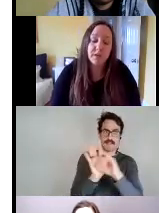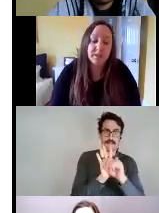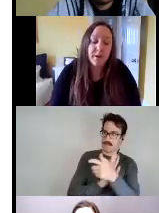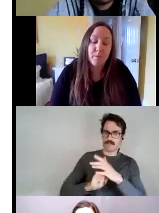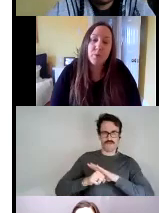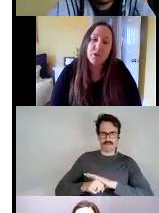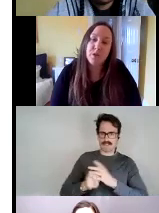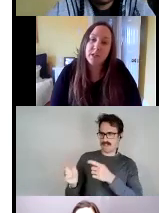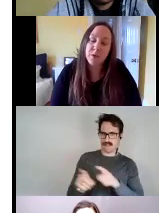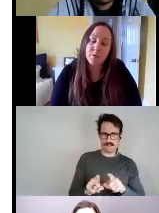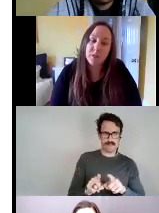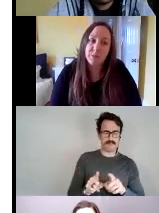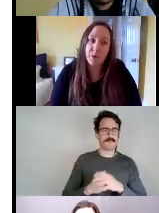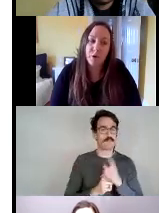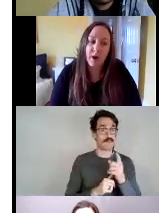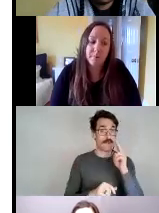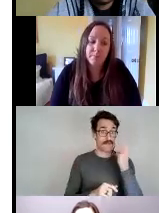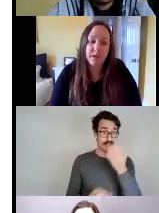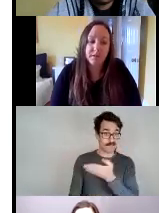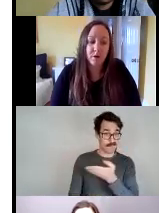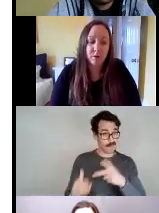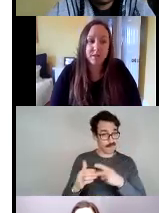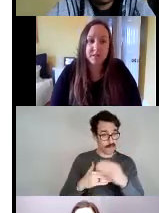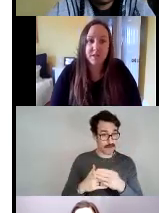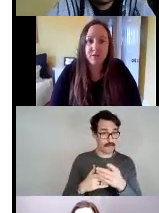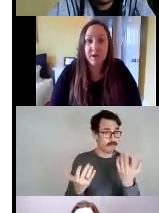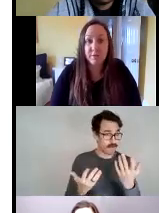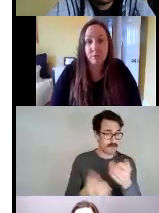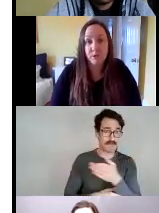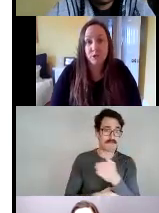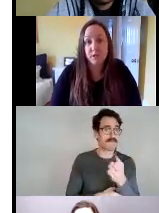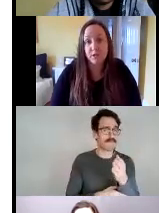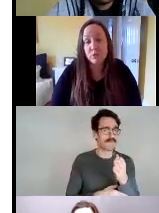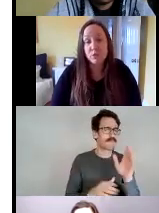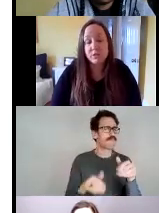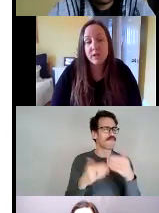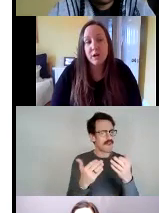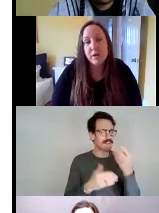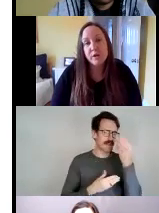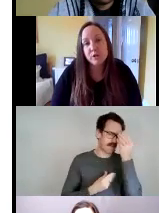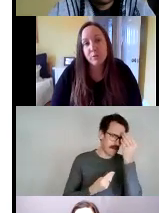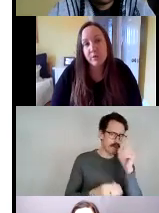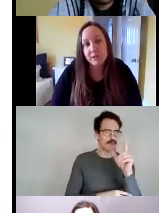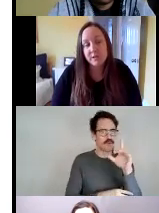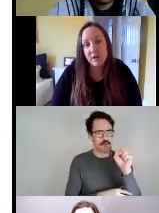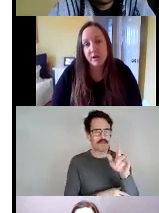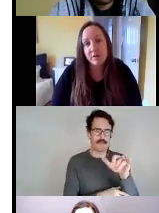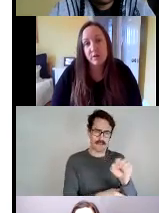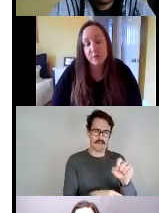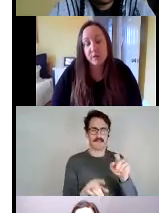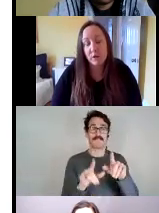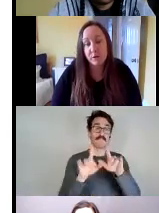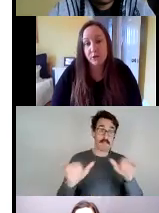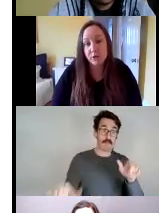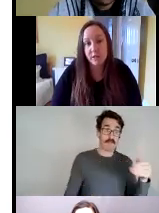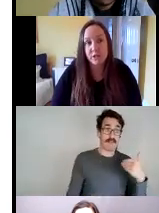sorts of things. But what's unique about this program is not only does it give you that information and tools, but it also provides caregivers